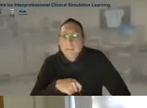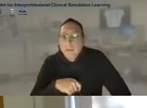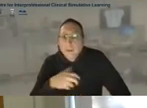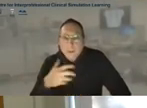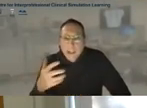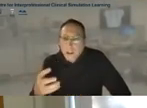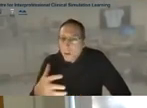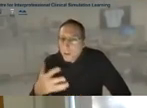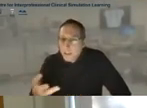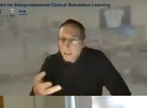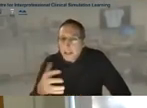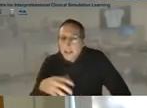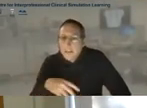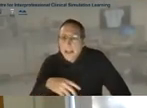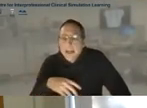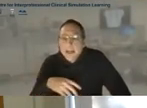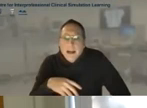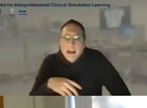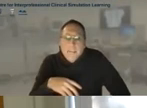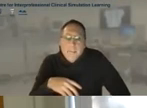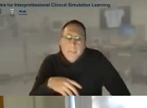and with associated goals and objectives